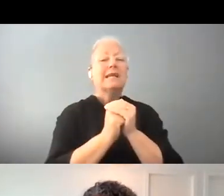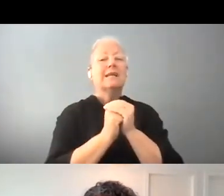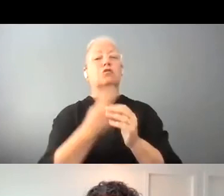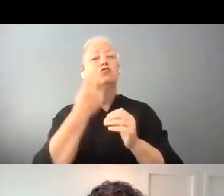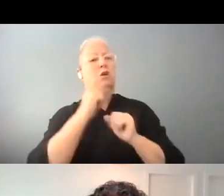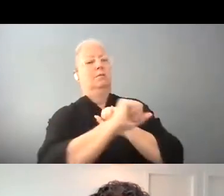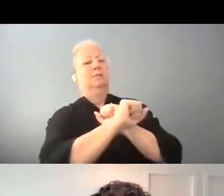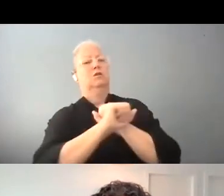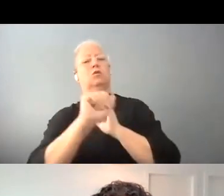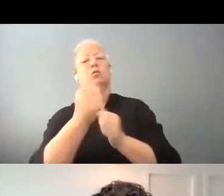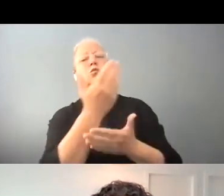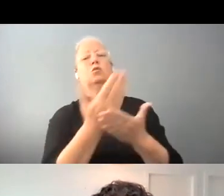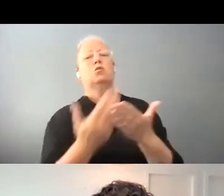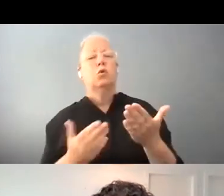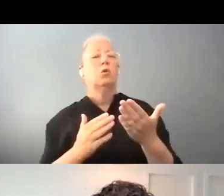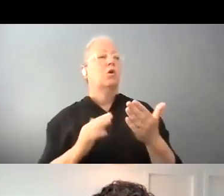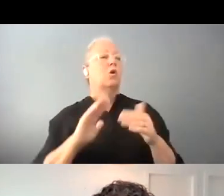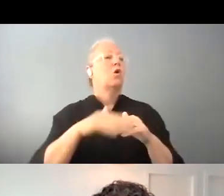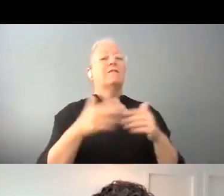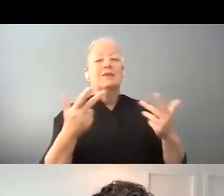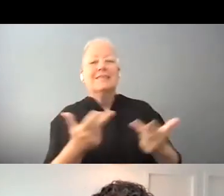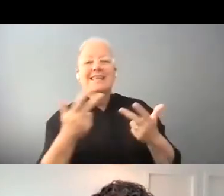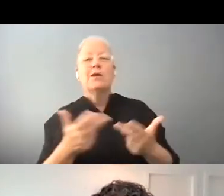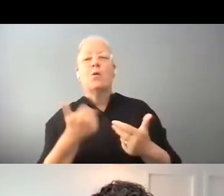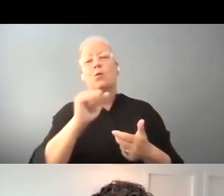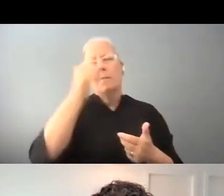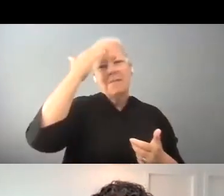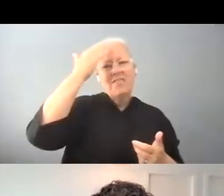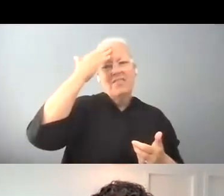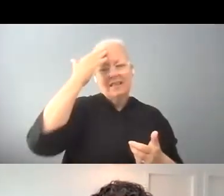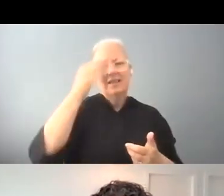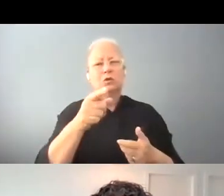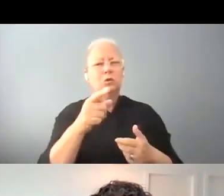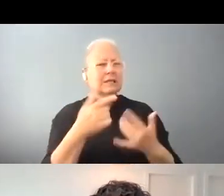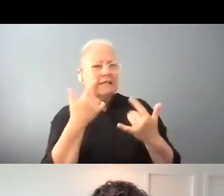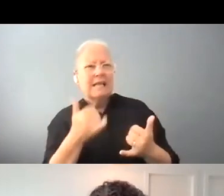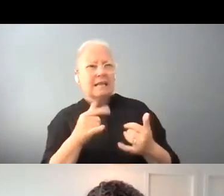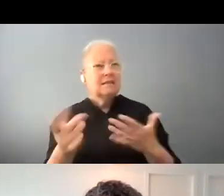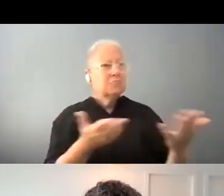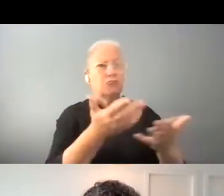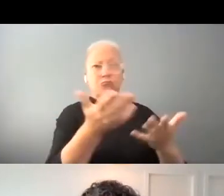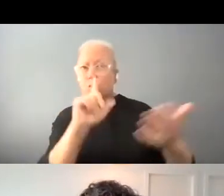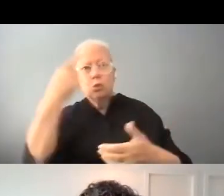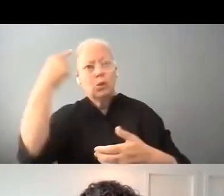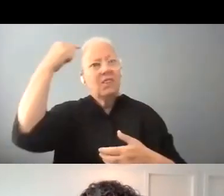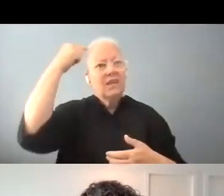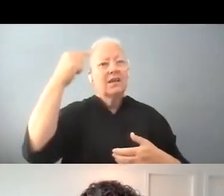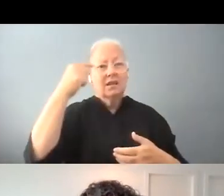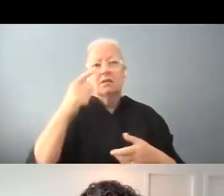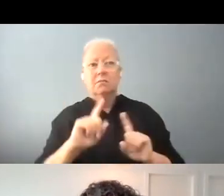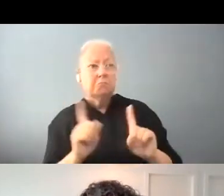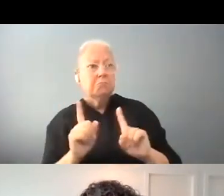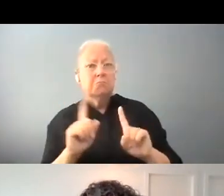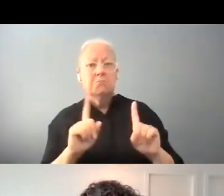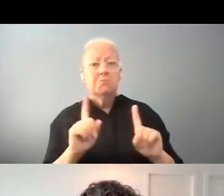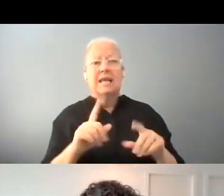them over dinner. Pitch your story to your mum. Just stress test that idea and see how people are receiving it. See if there's anything they